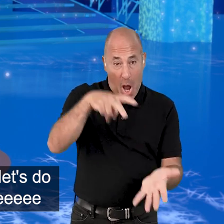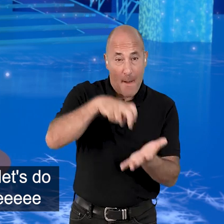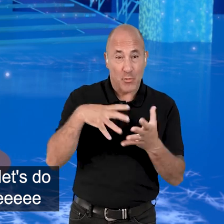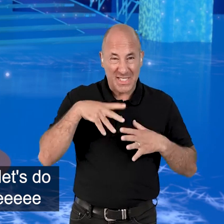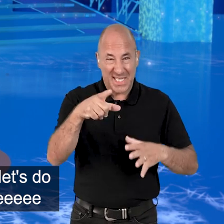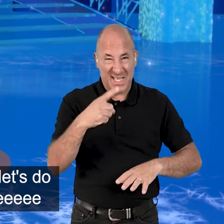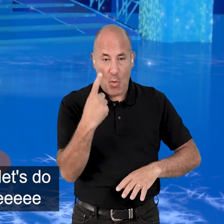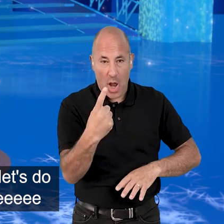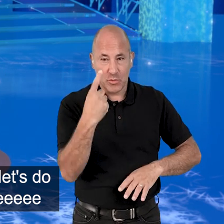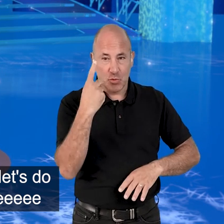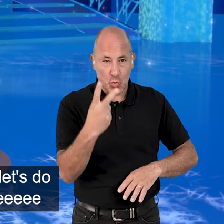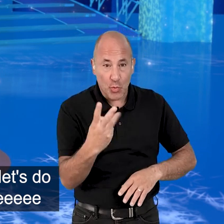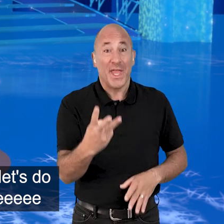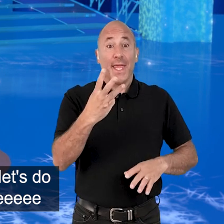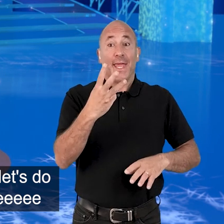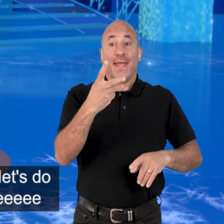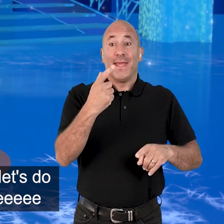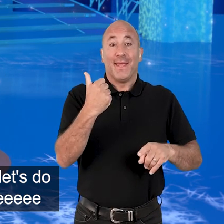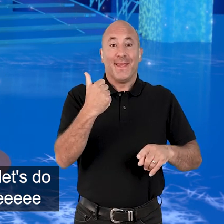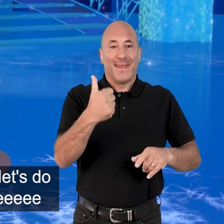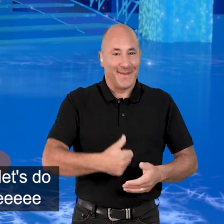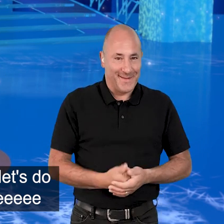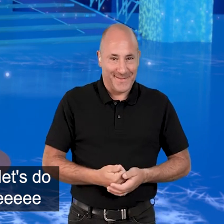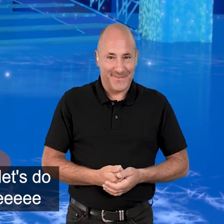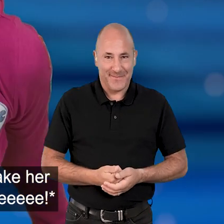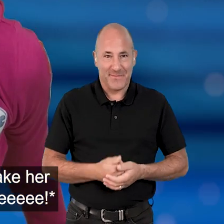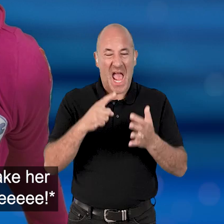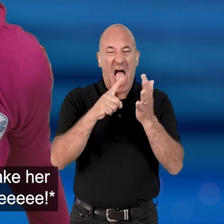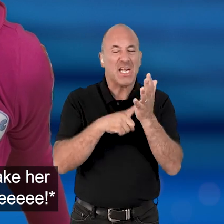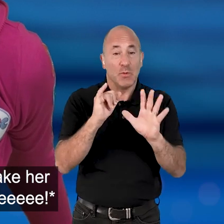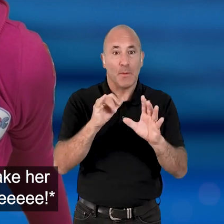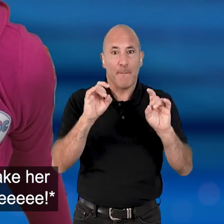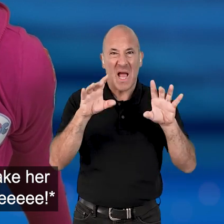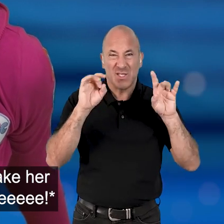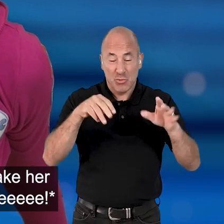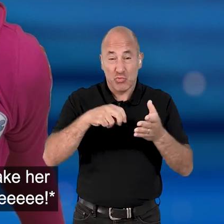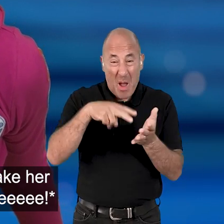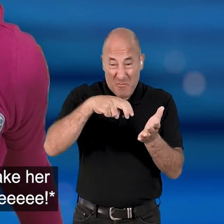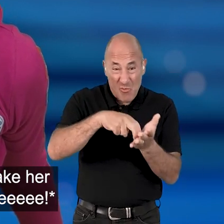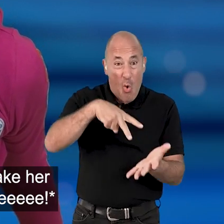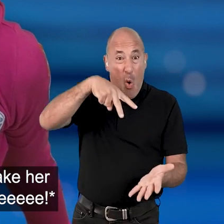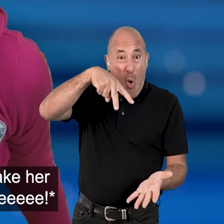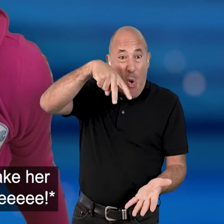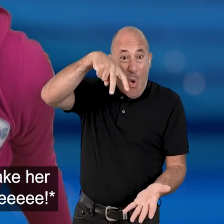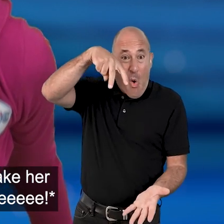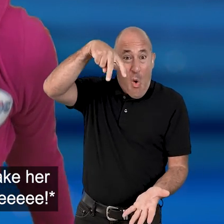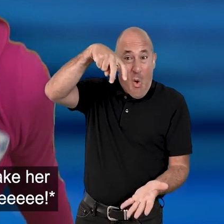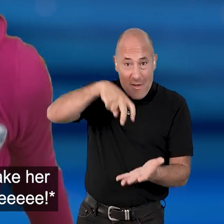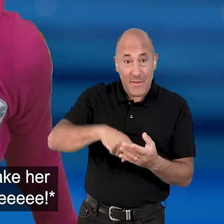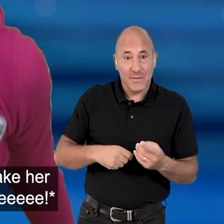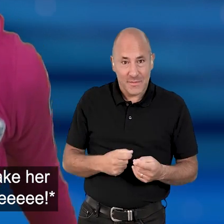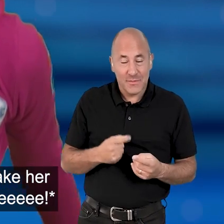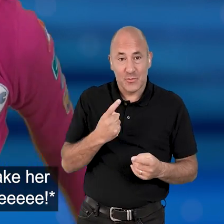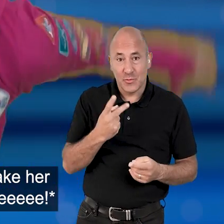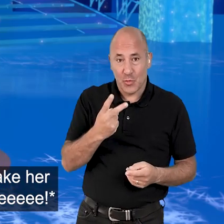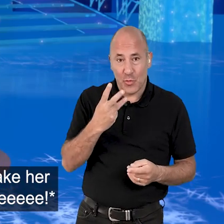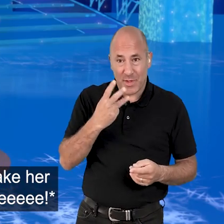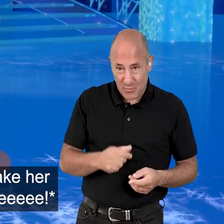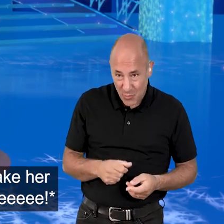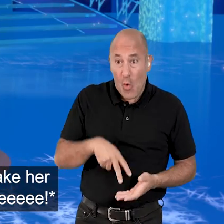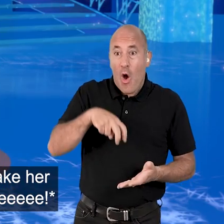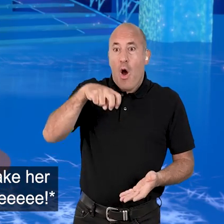1, 2, 3, whee! And Elsa uses her magic to make her jump higher. 1, 2,